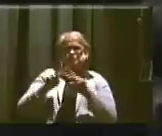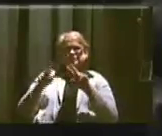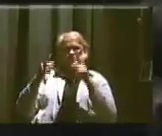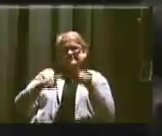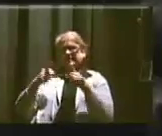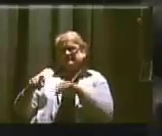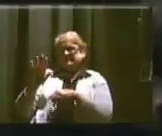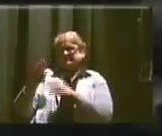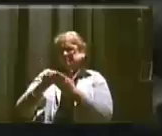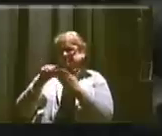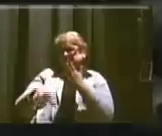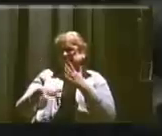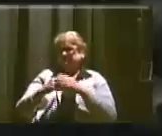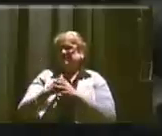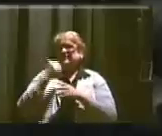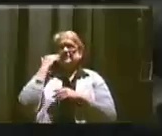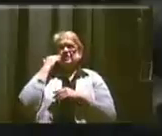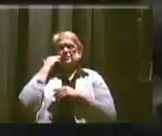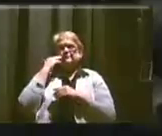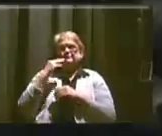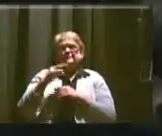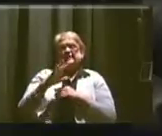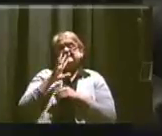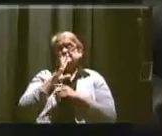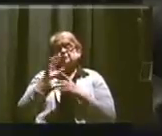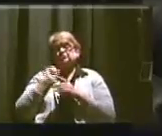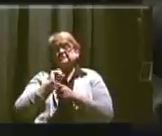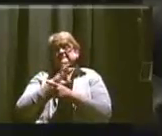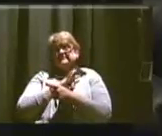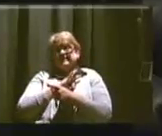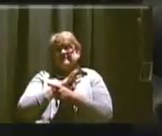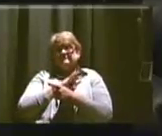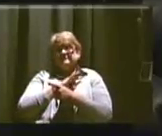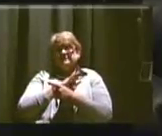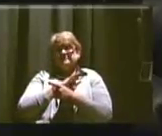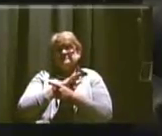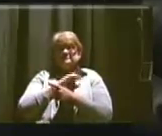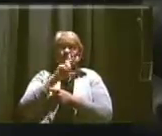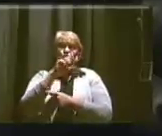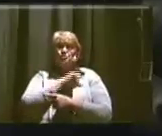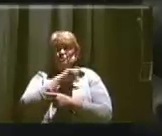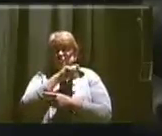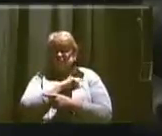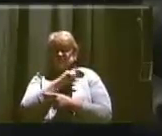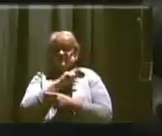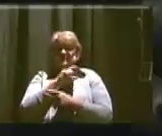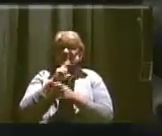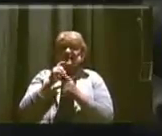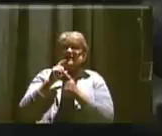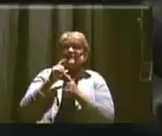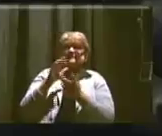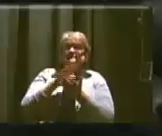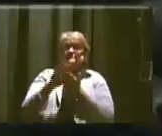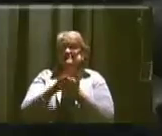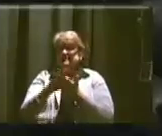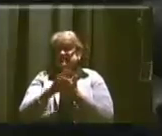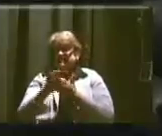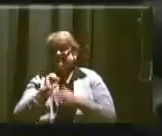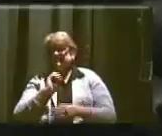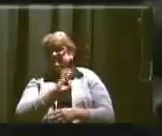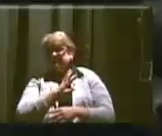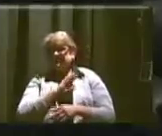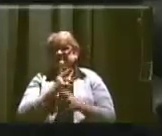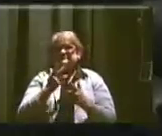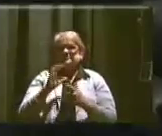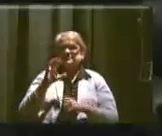know I spoke with the staff there, some of the security and custodial staff, and people